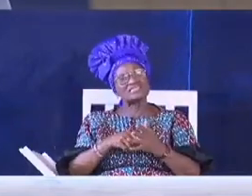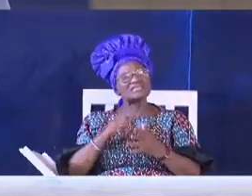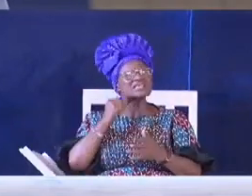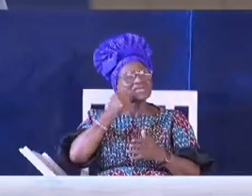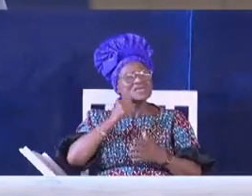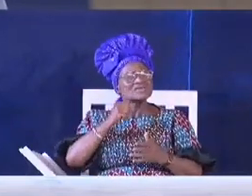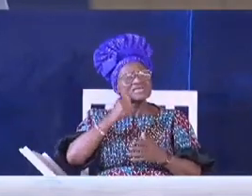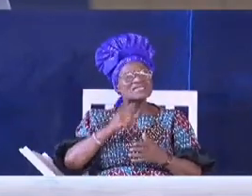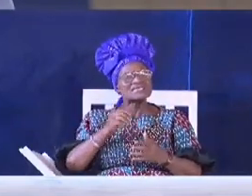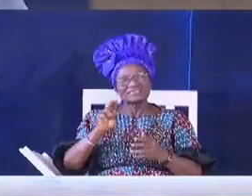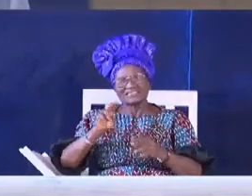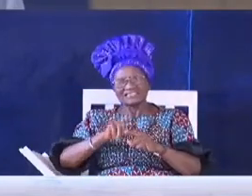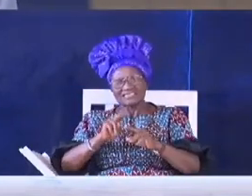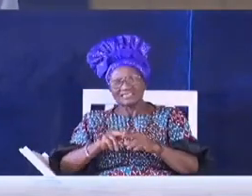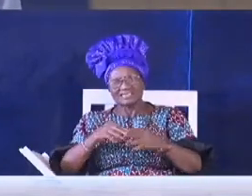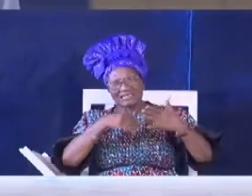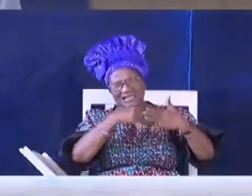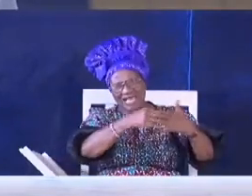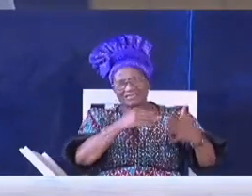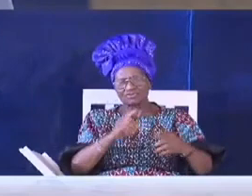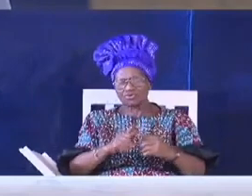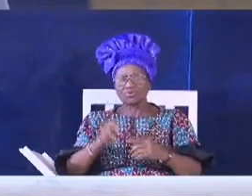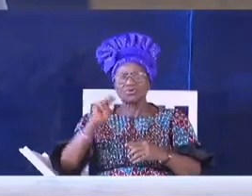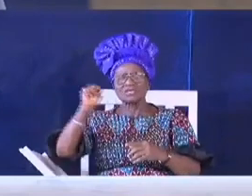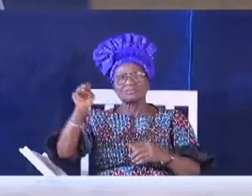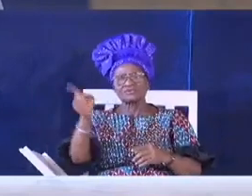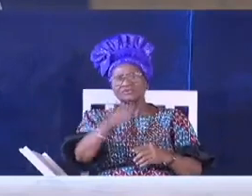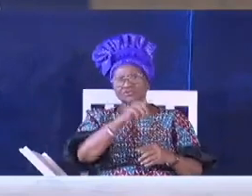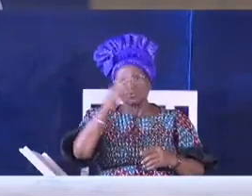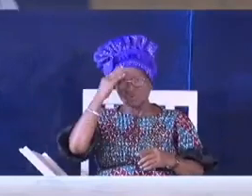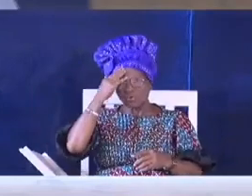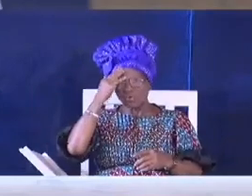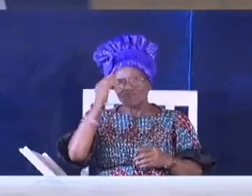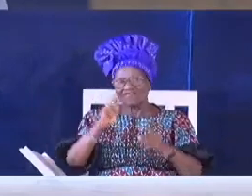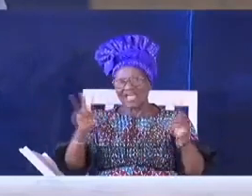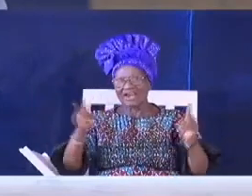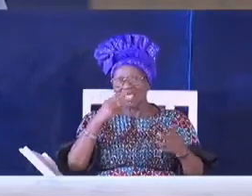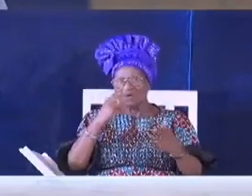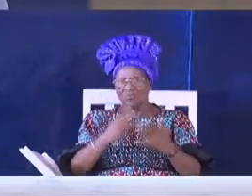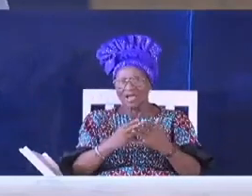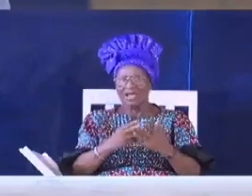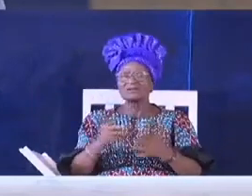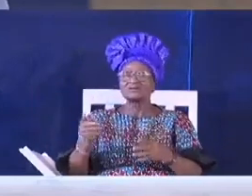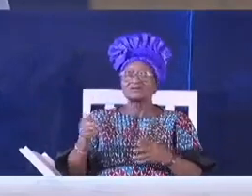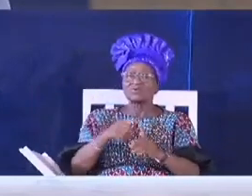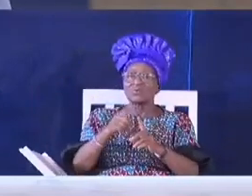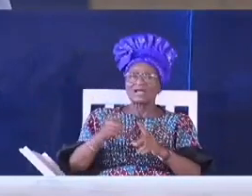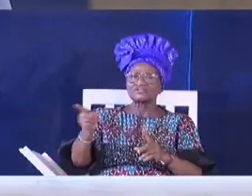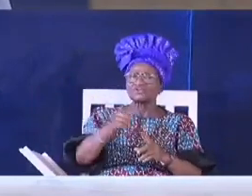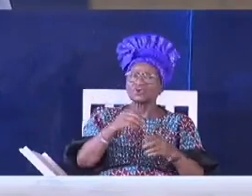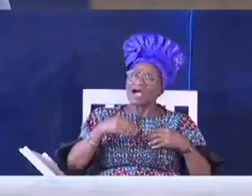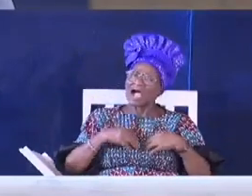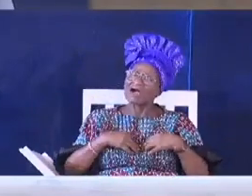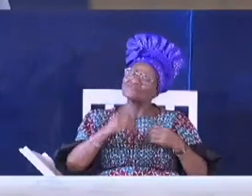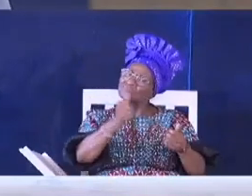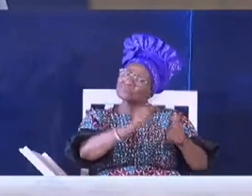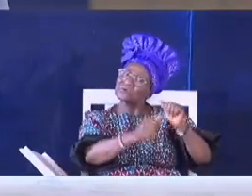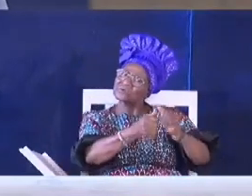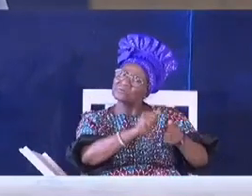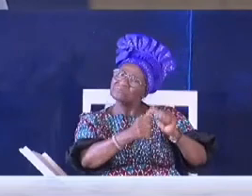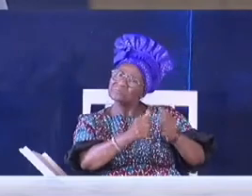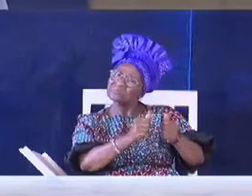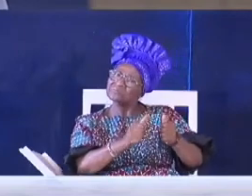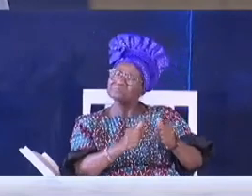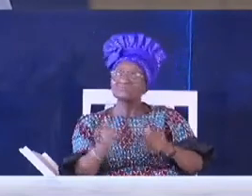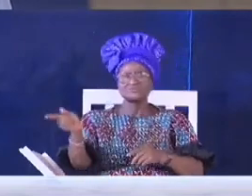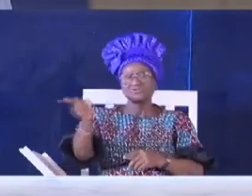him. And you know very well, when you have a reproach, when you have